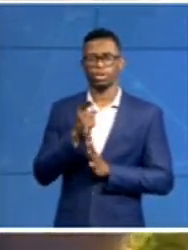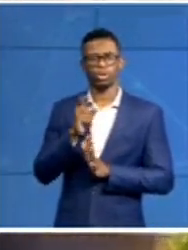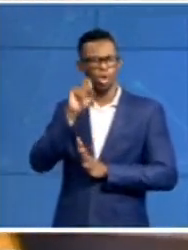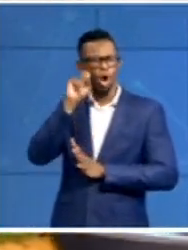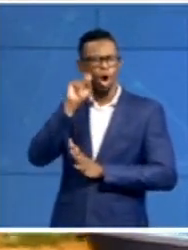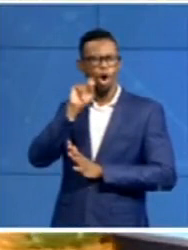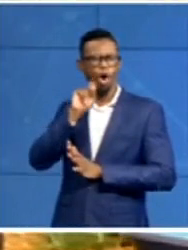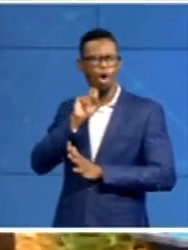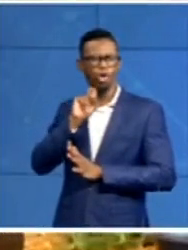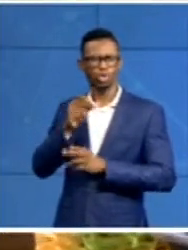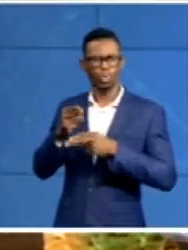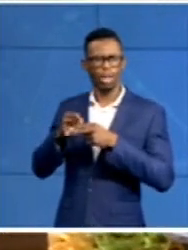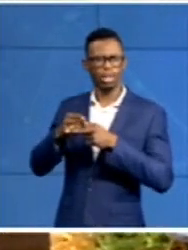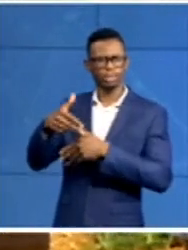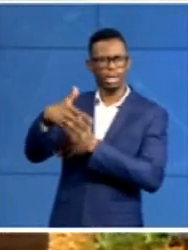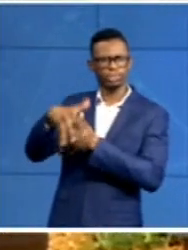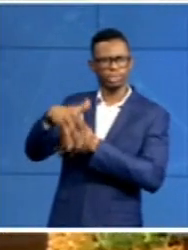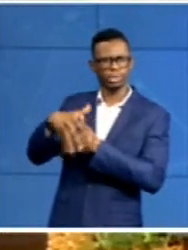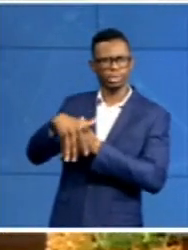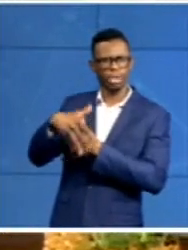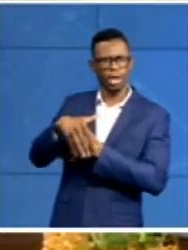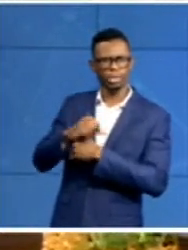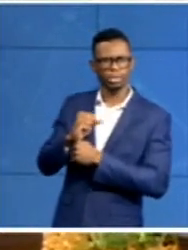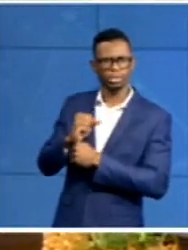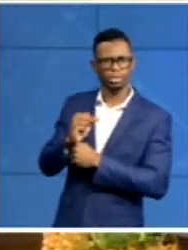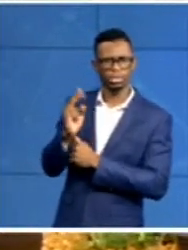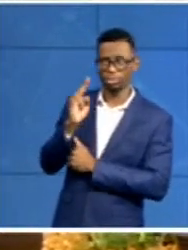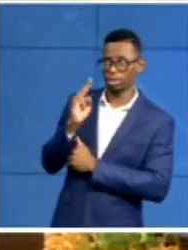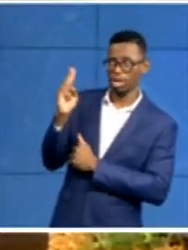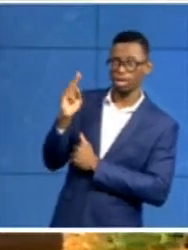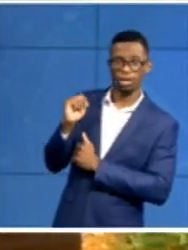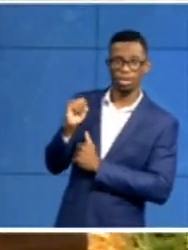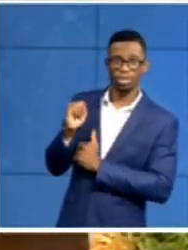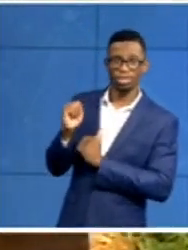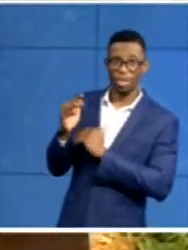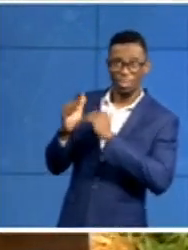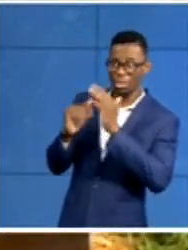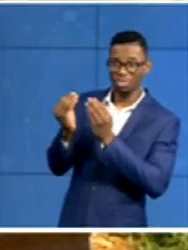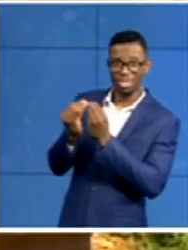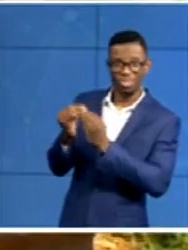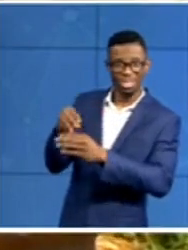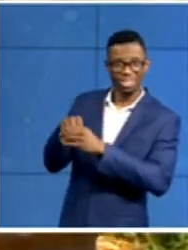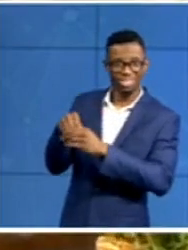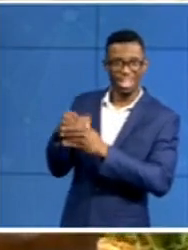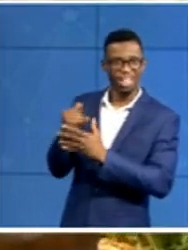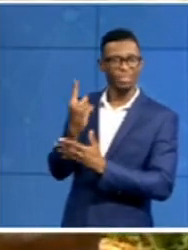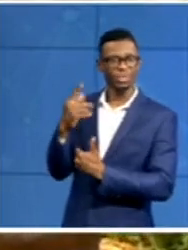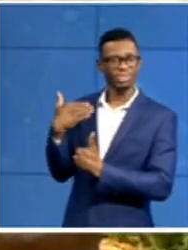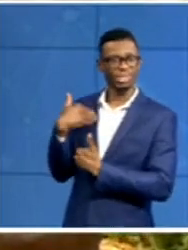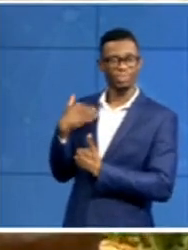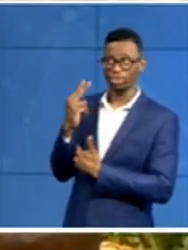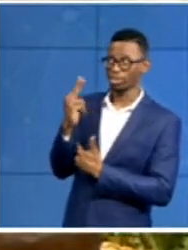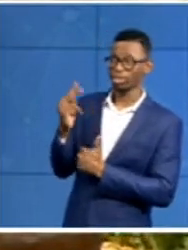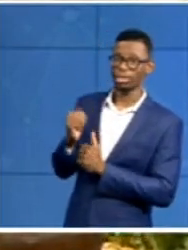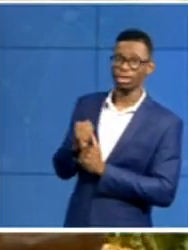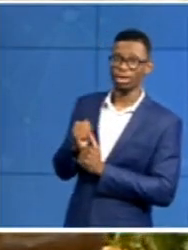built something inside so that it becomes safer. Even a child can sit there and spend